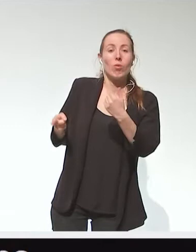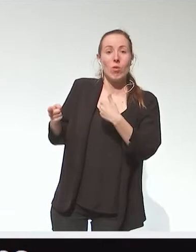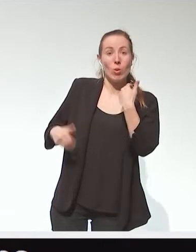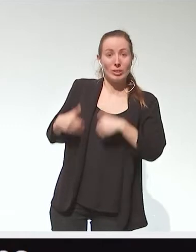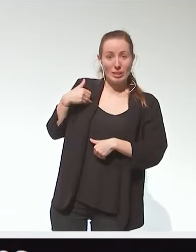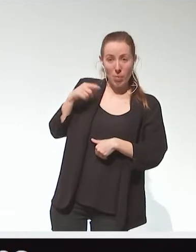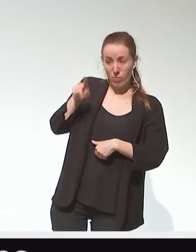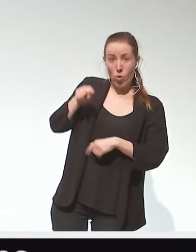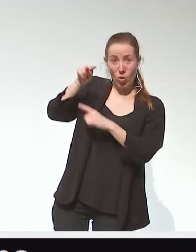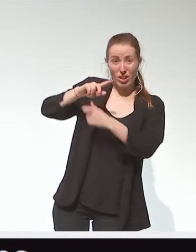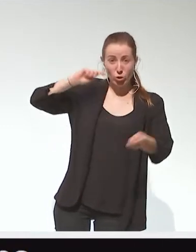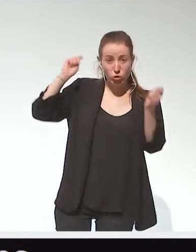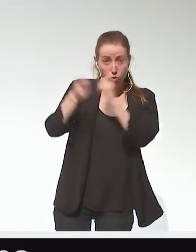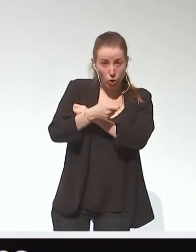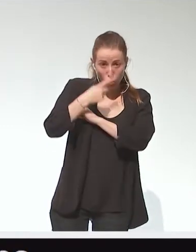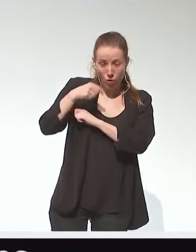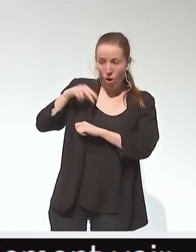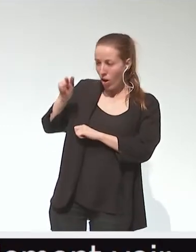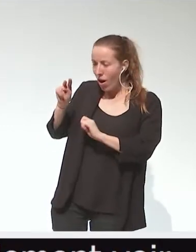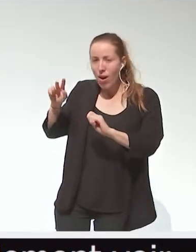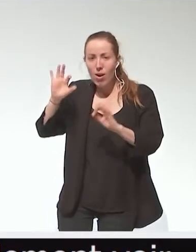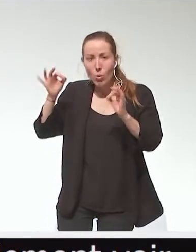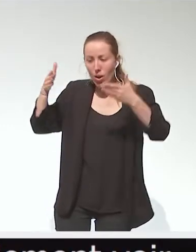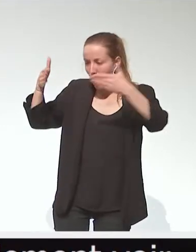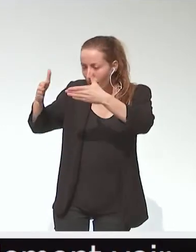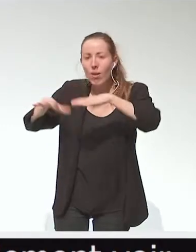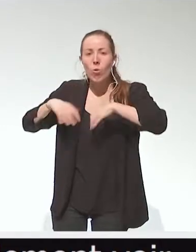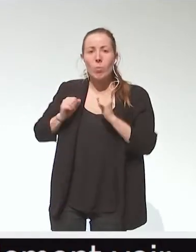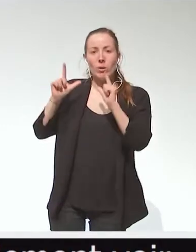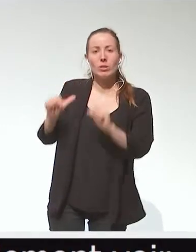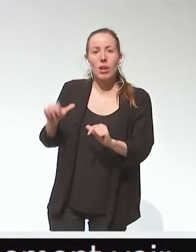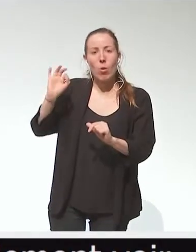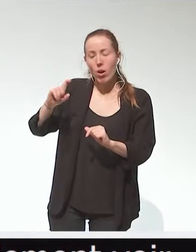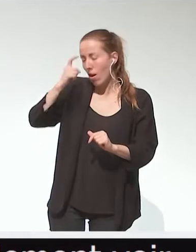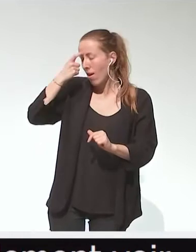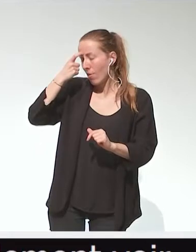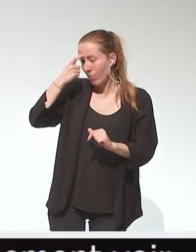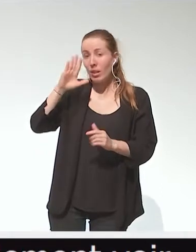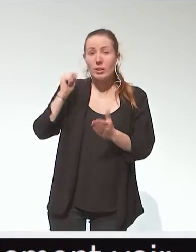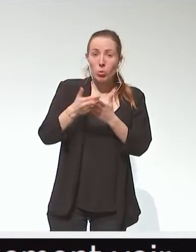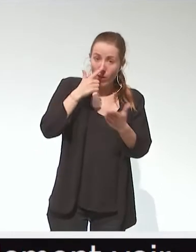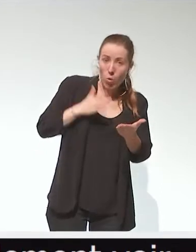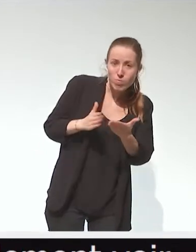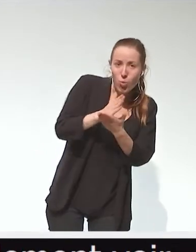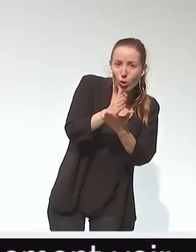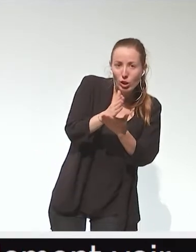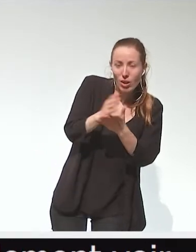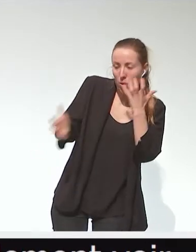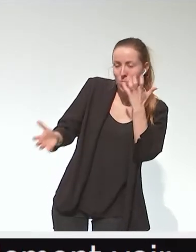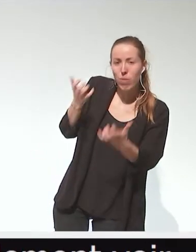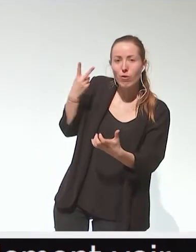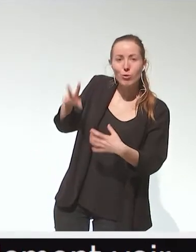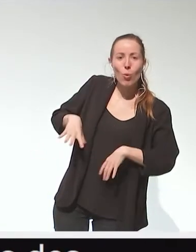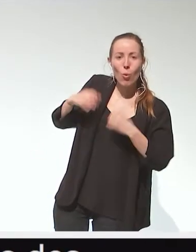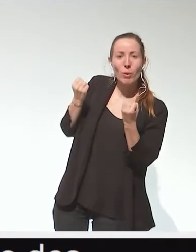about the adaptation under the Social Protection Fund, what was available to support the employers.